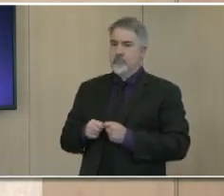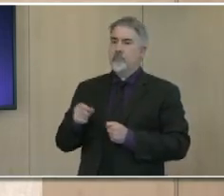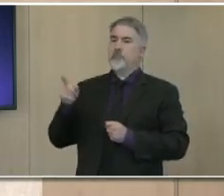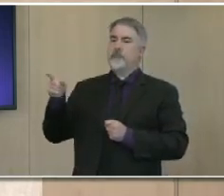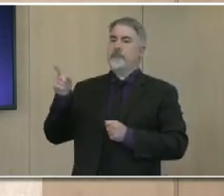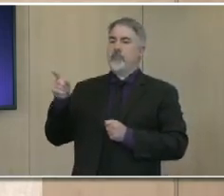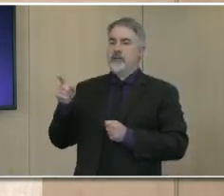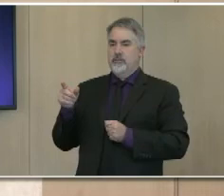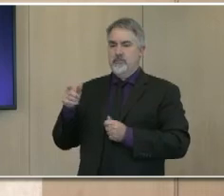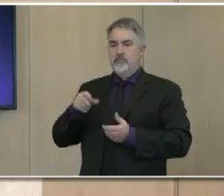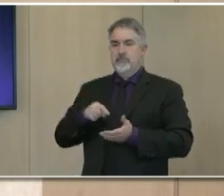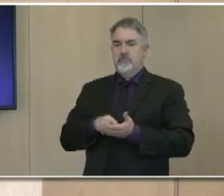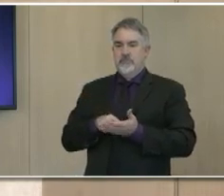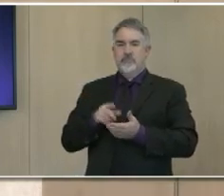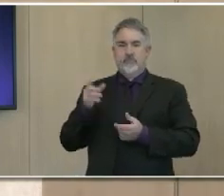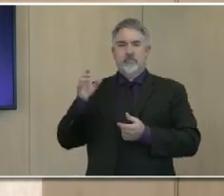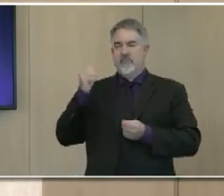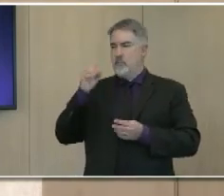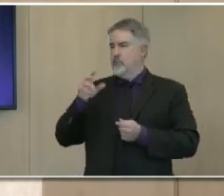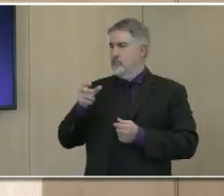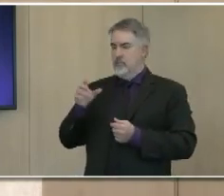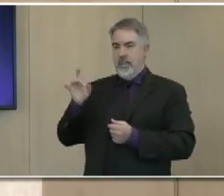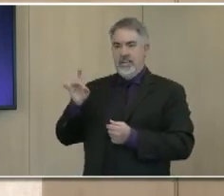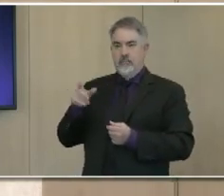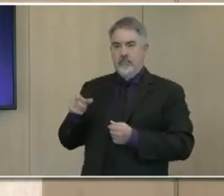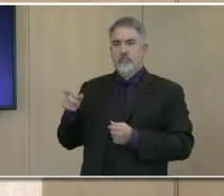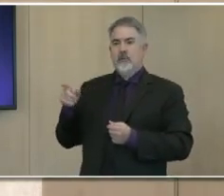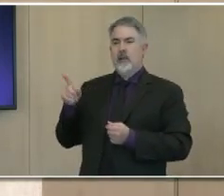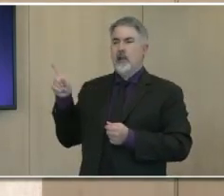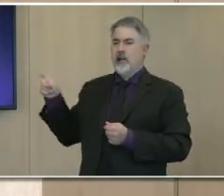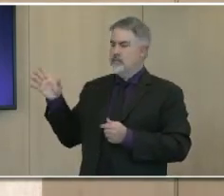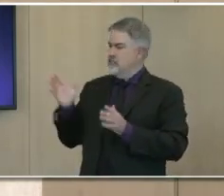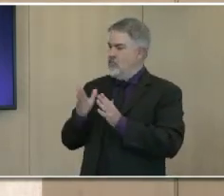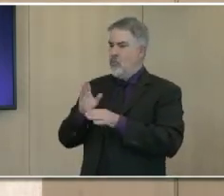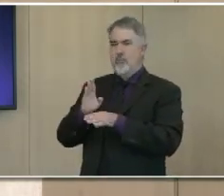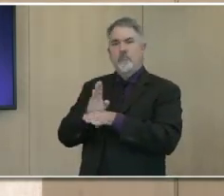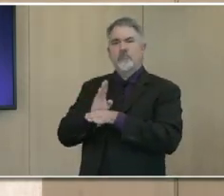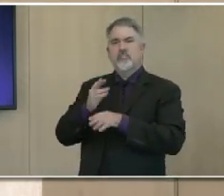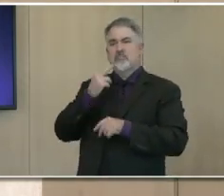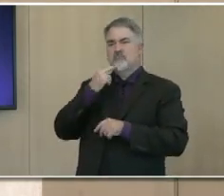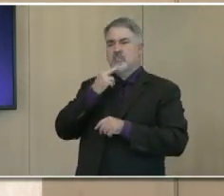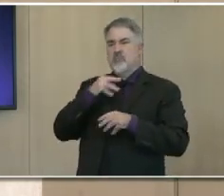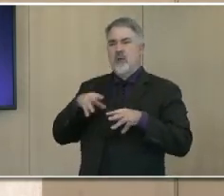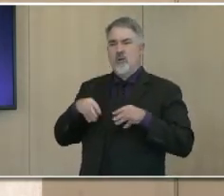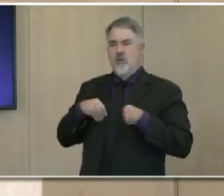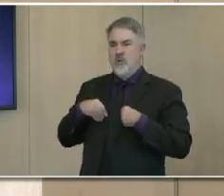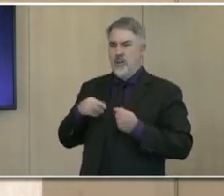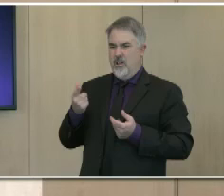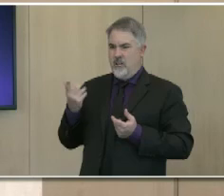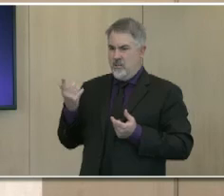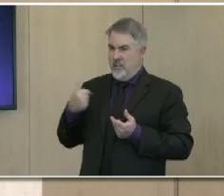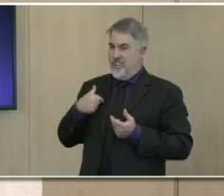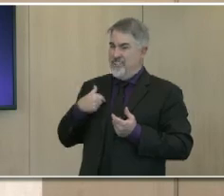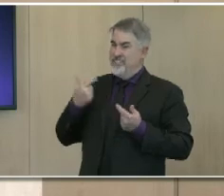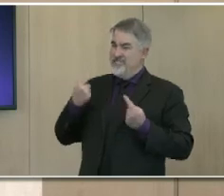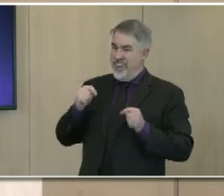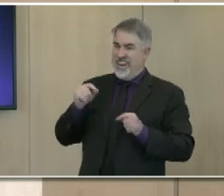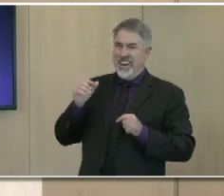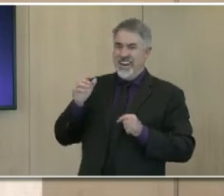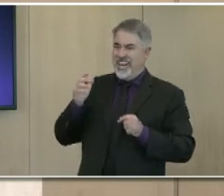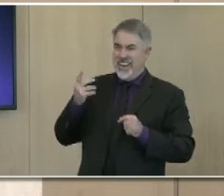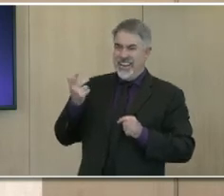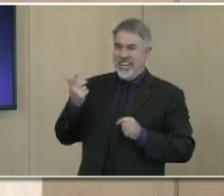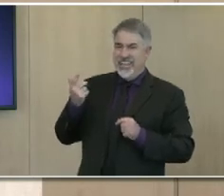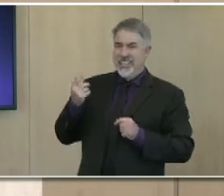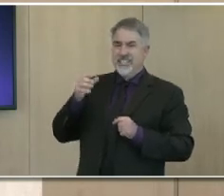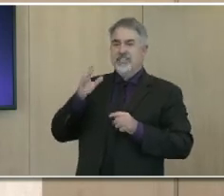8. Have any of your small business owners expressed frustration trying to apply for small business loans at their credit unions? Do you have any